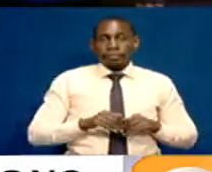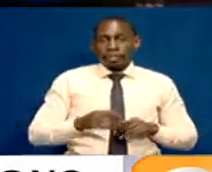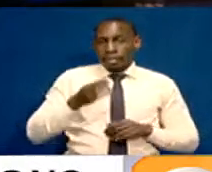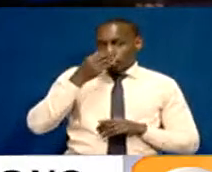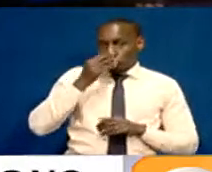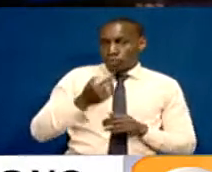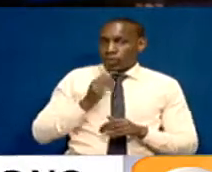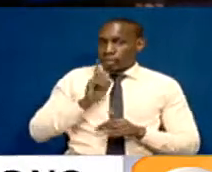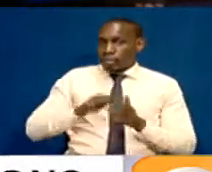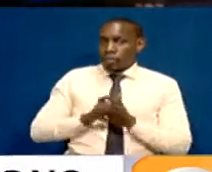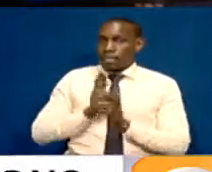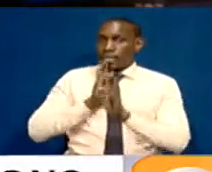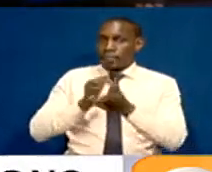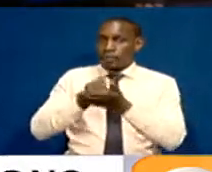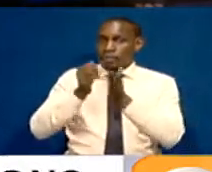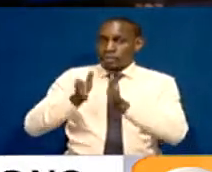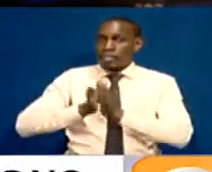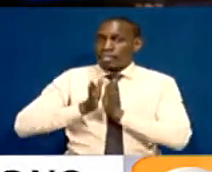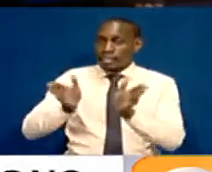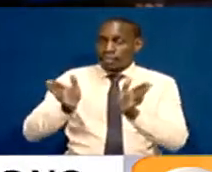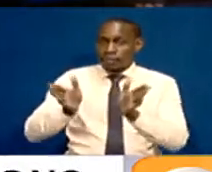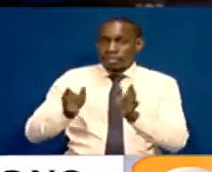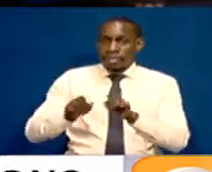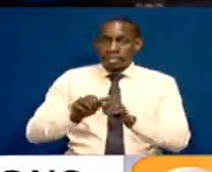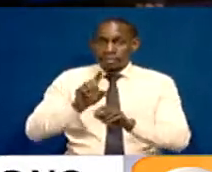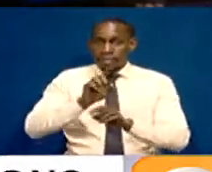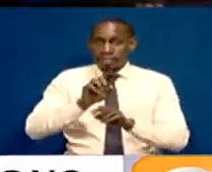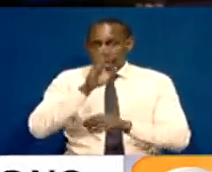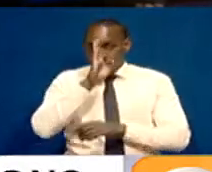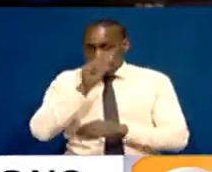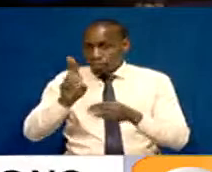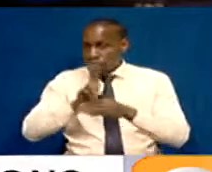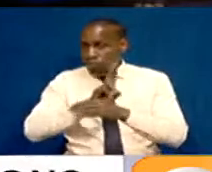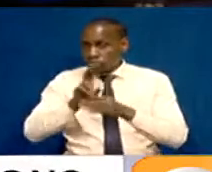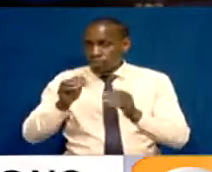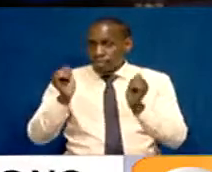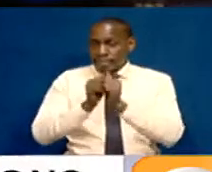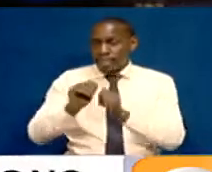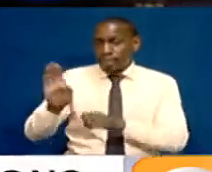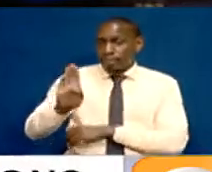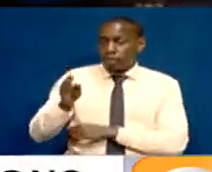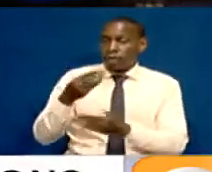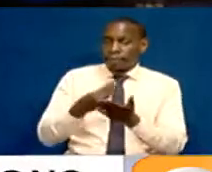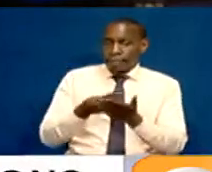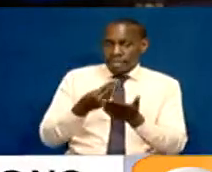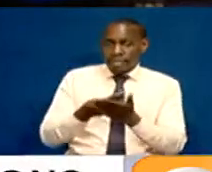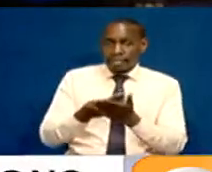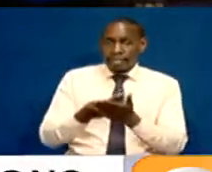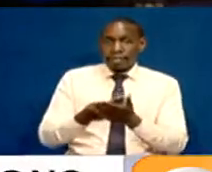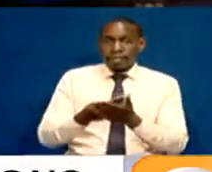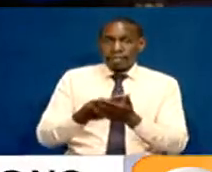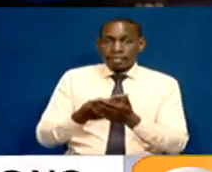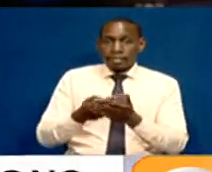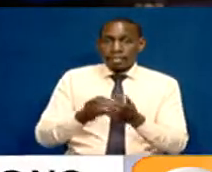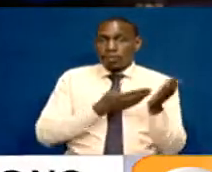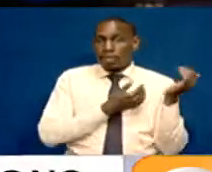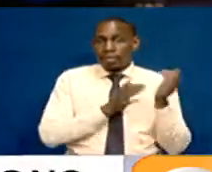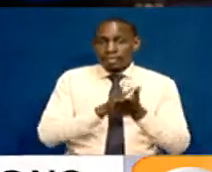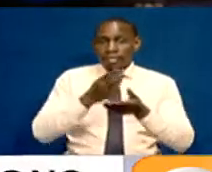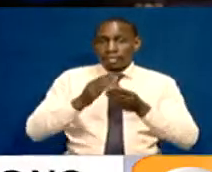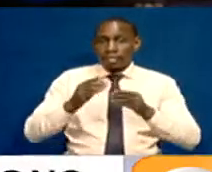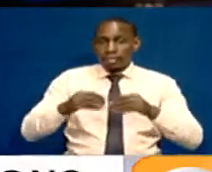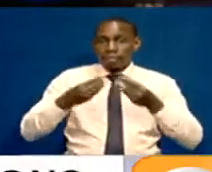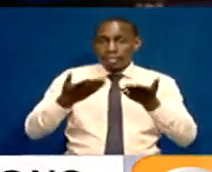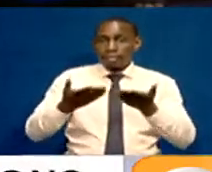Ruto citing the report of the Auditor General who questioned the use of over 10 billion Kenya shillings, which had been earmarked for the purchase